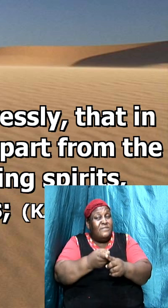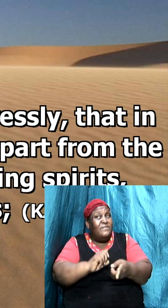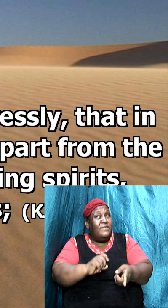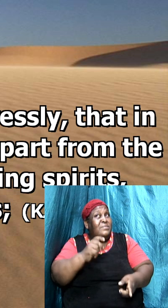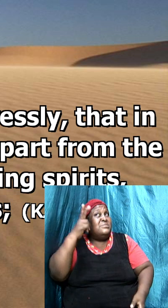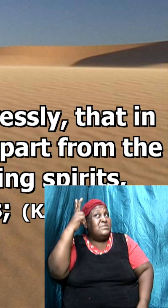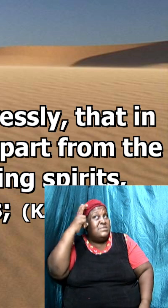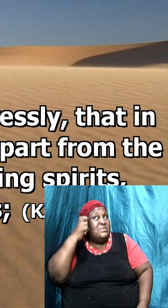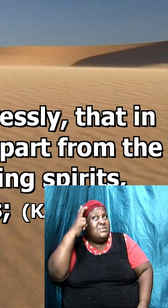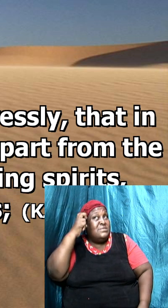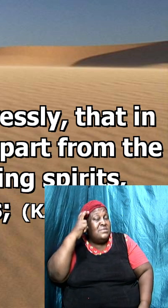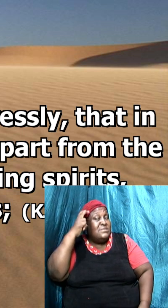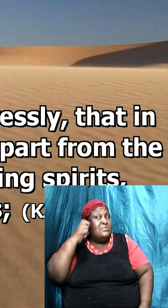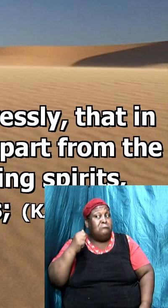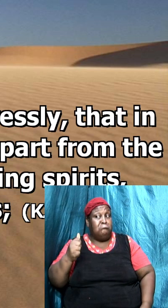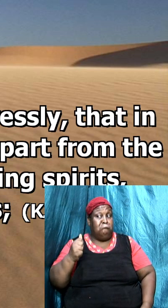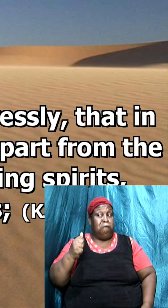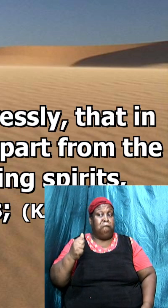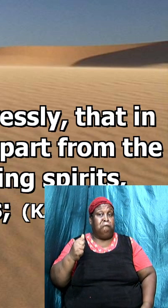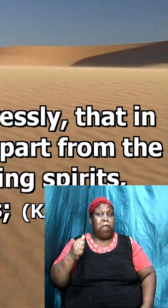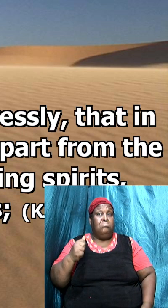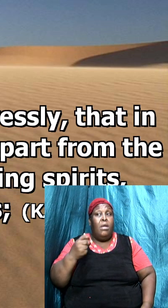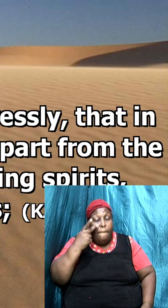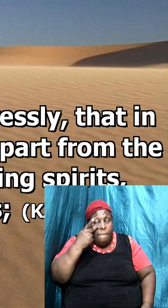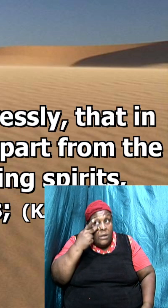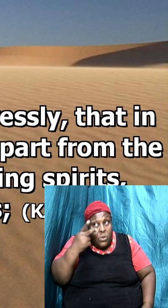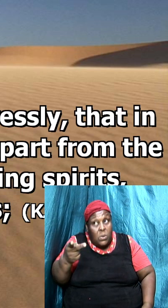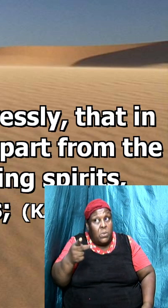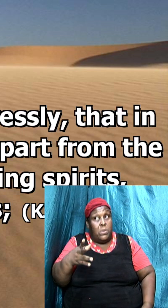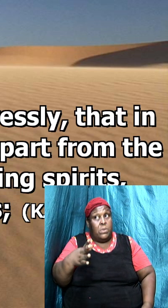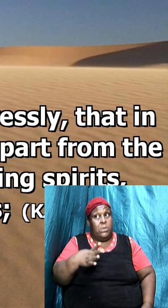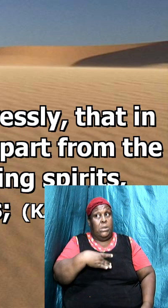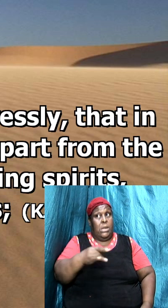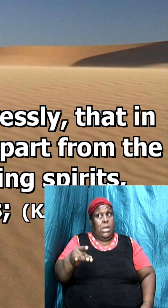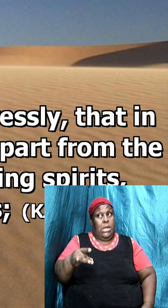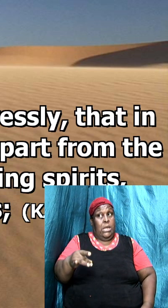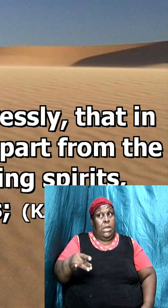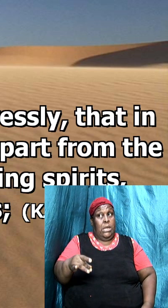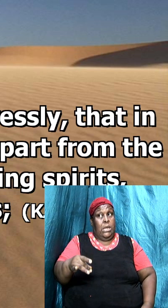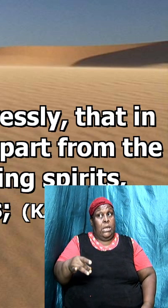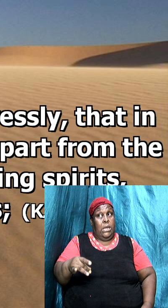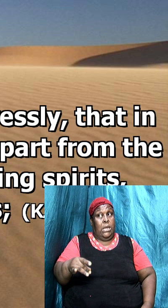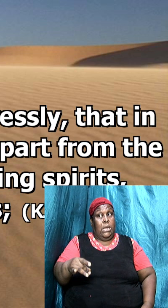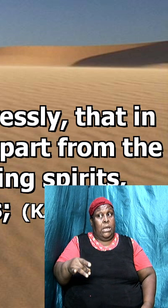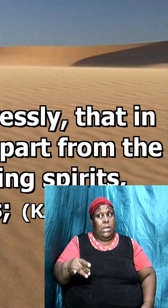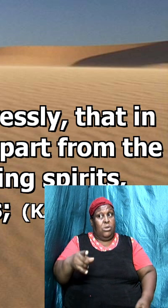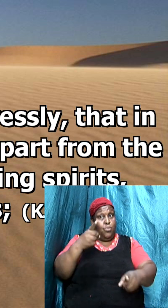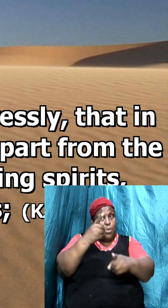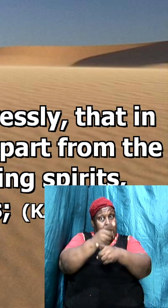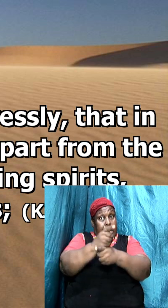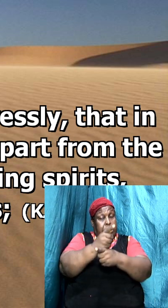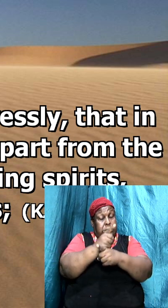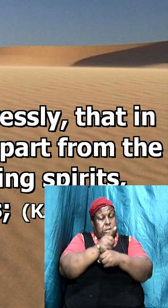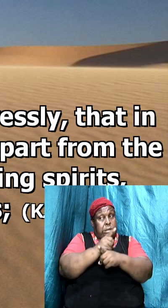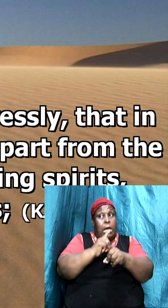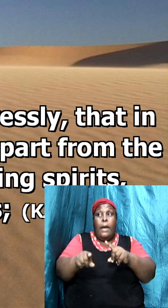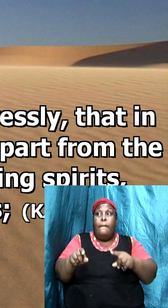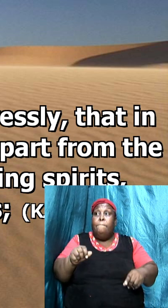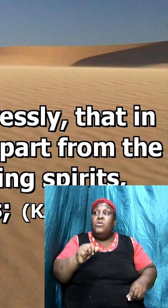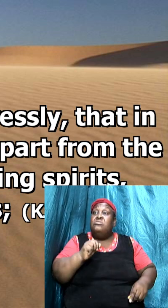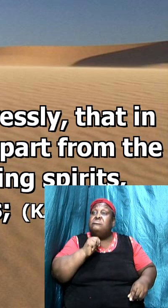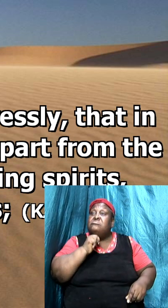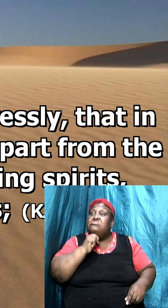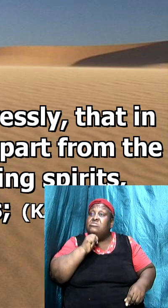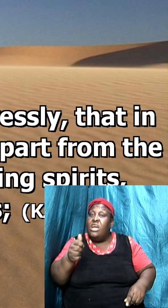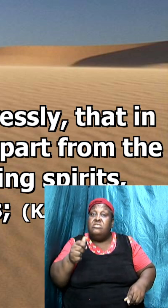Satan himself. It might look like it, this is it, but it is not it.